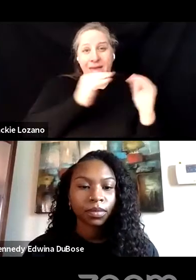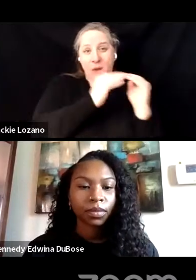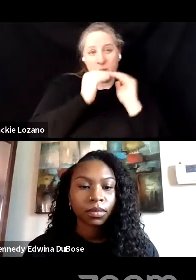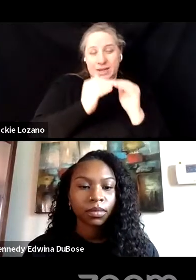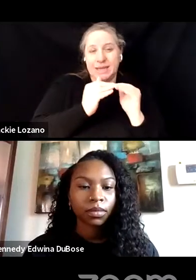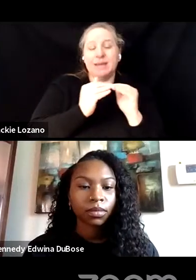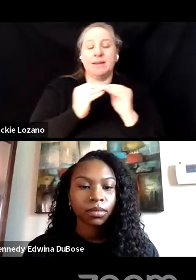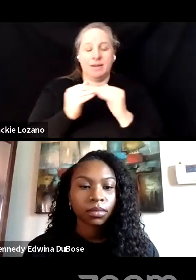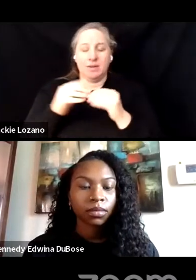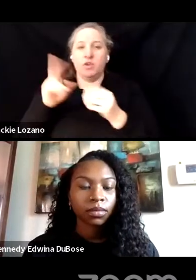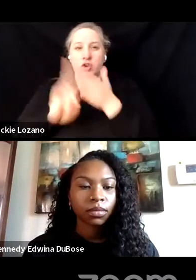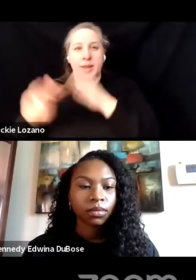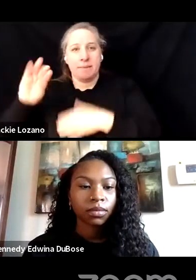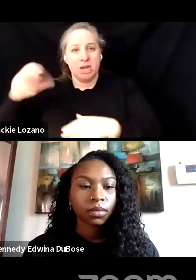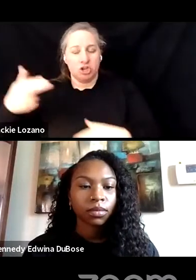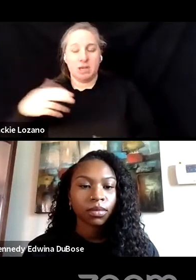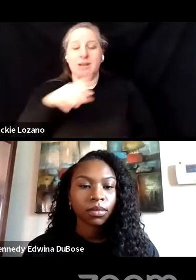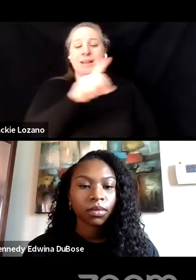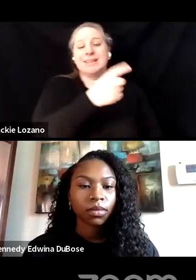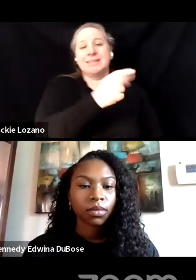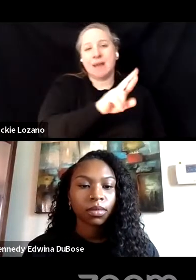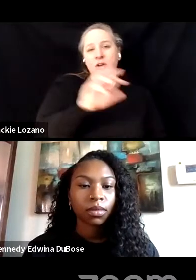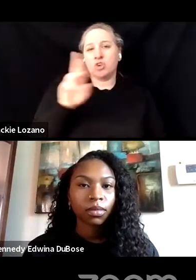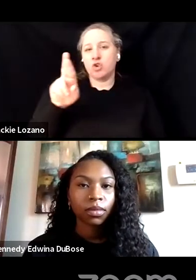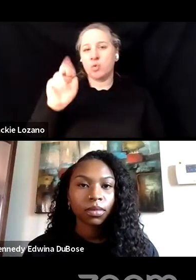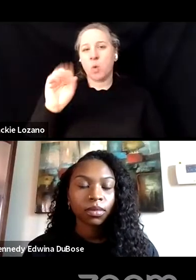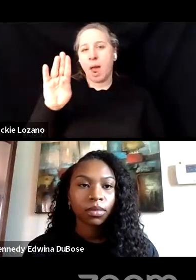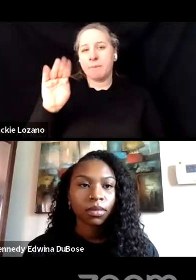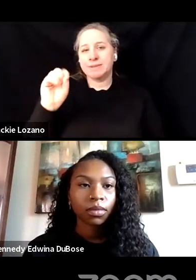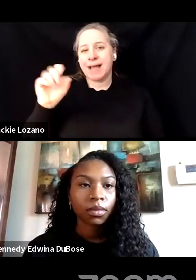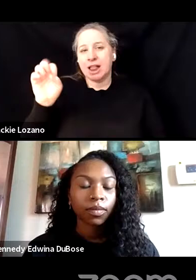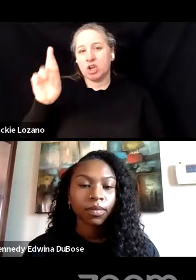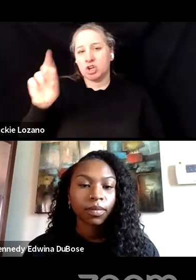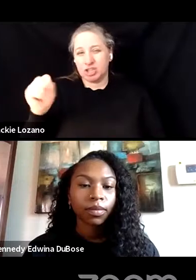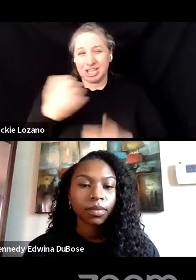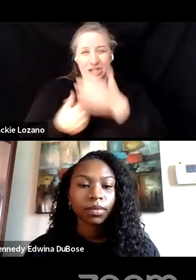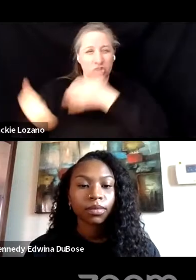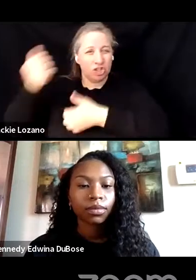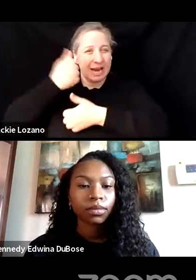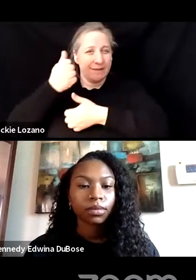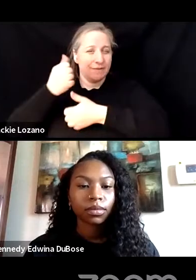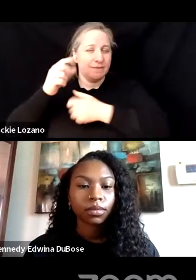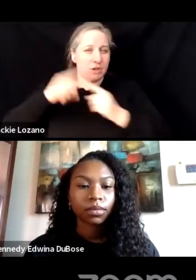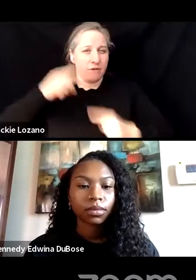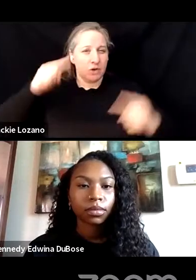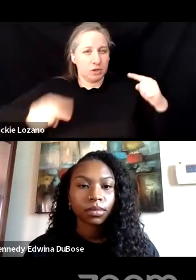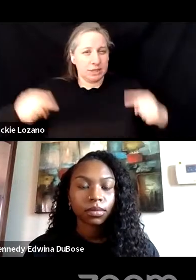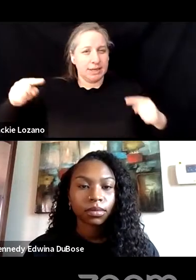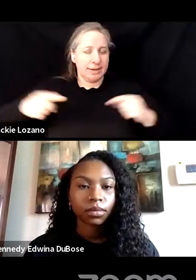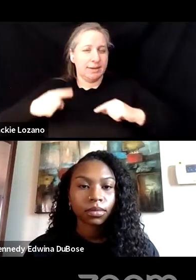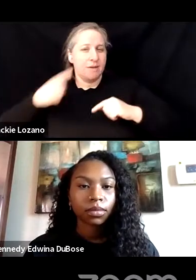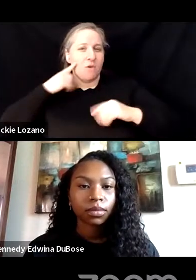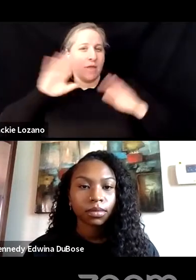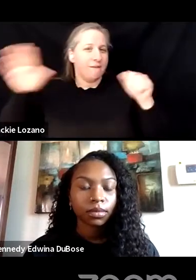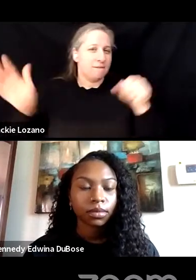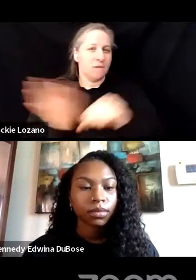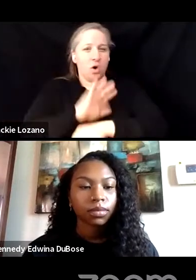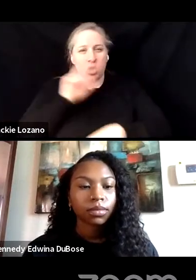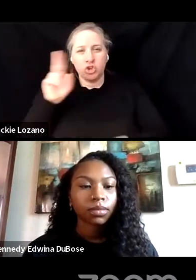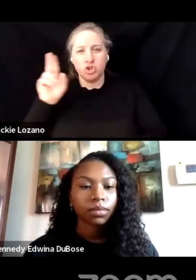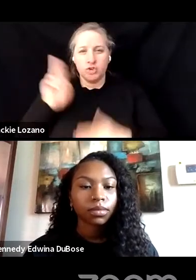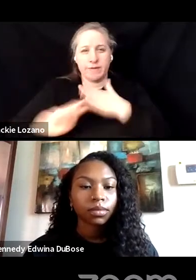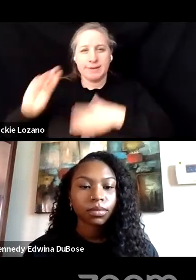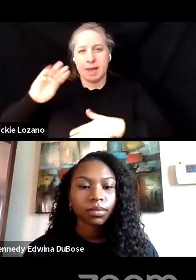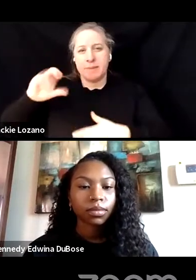Sellers, who's the Chief Diversity Officer for the entire institution, there are structures in place here at Michigan that people can then plug